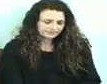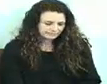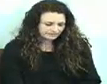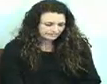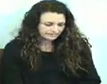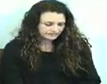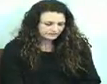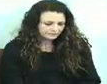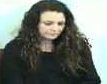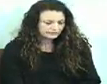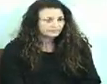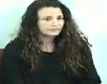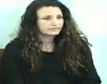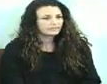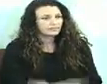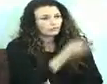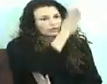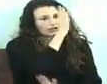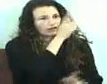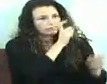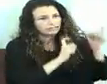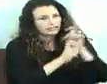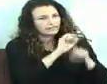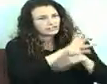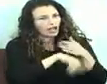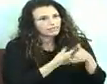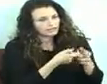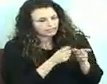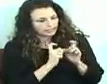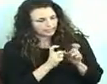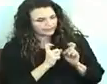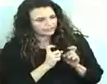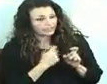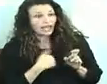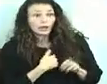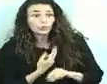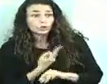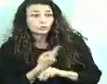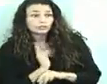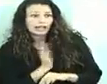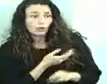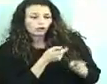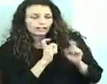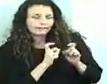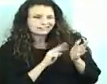When God bestows gifts, and we use our gifts,